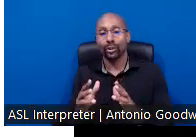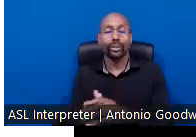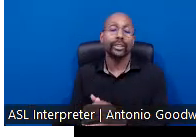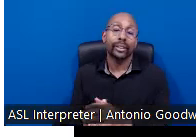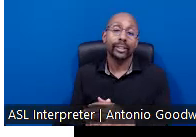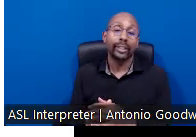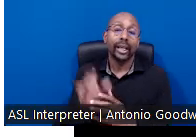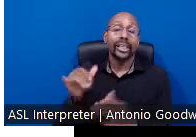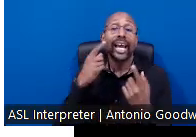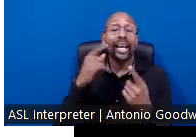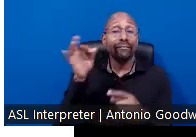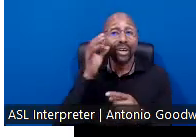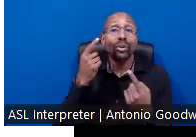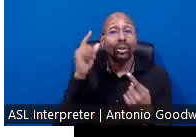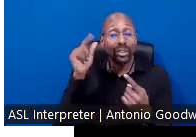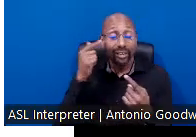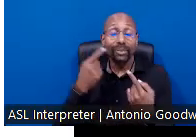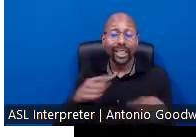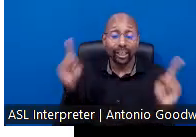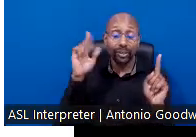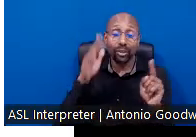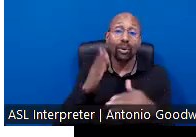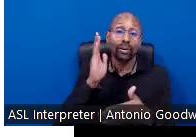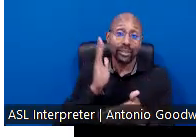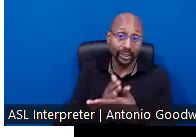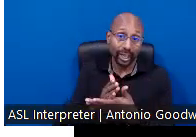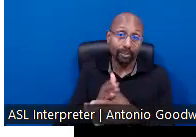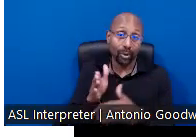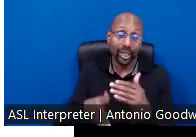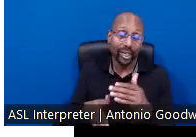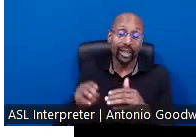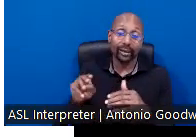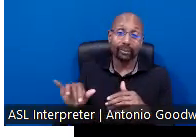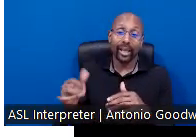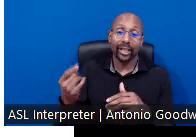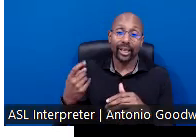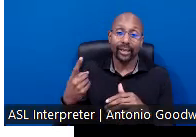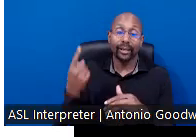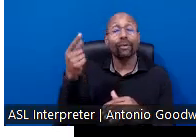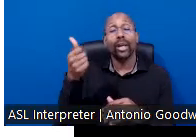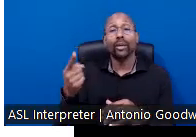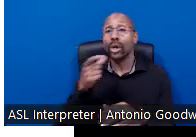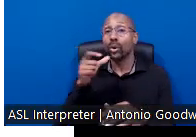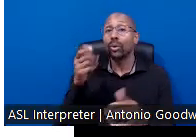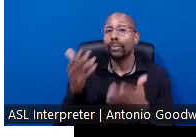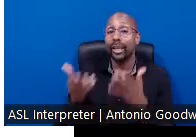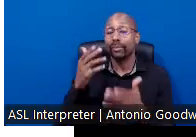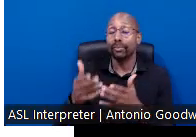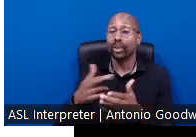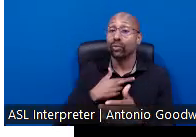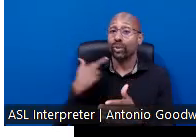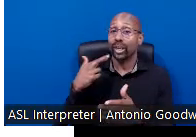May 11th, that can assist anyone who may be at risk of losing their Apple Health. And we also